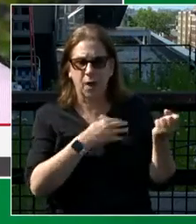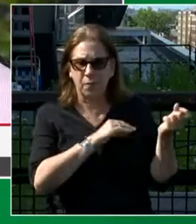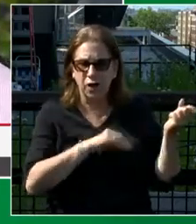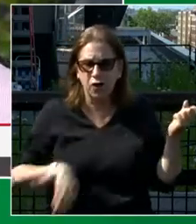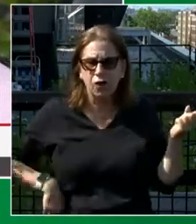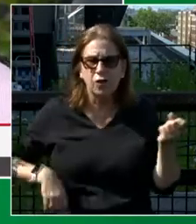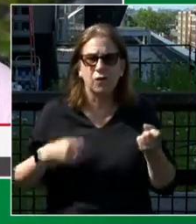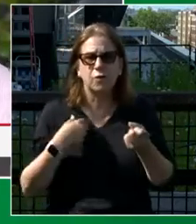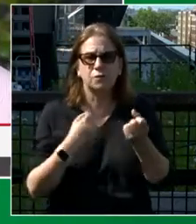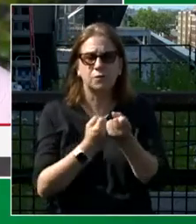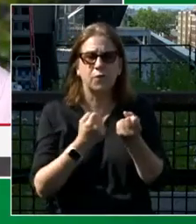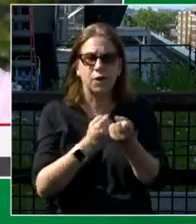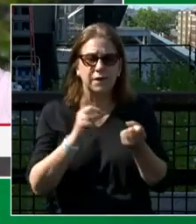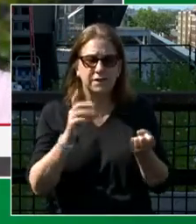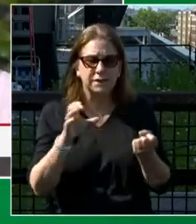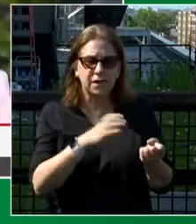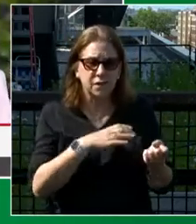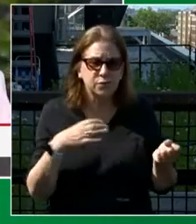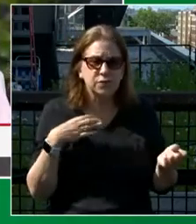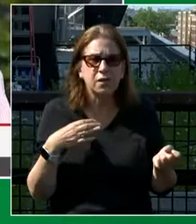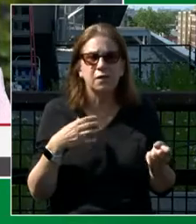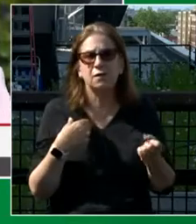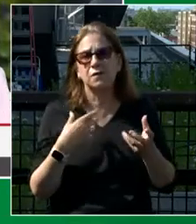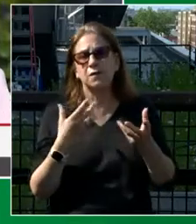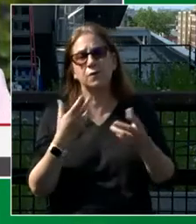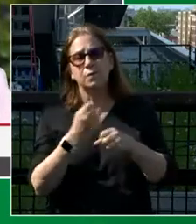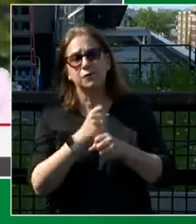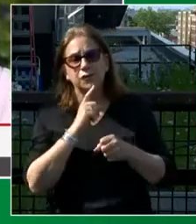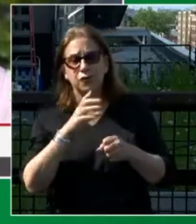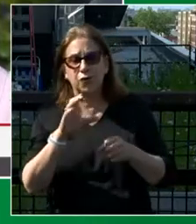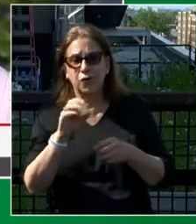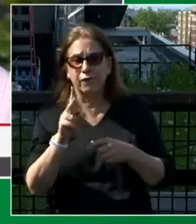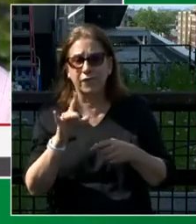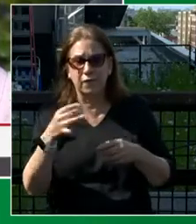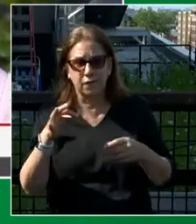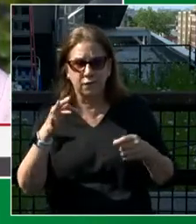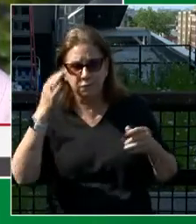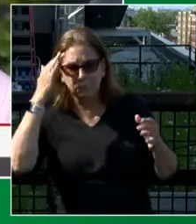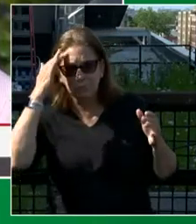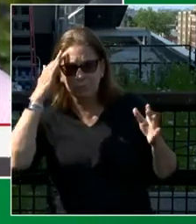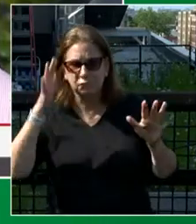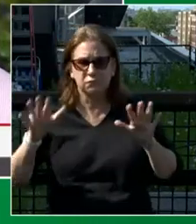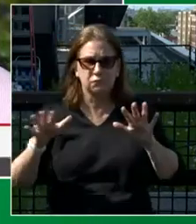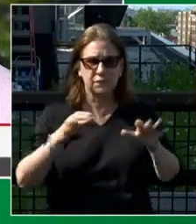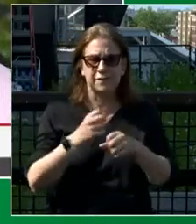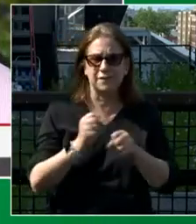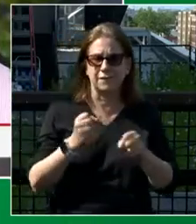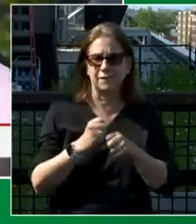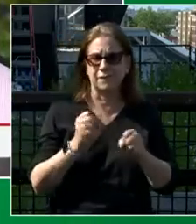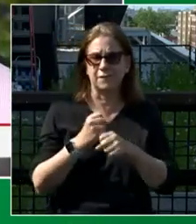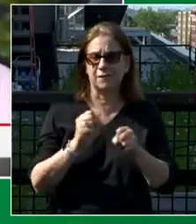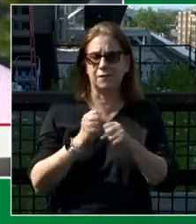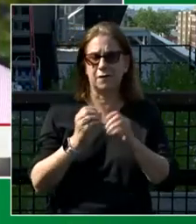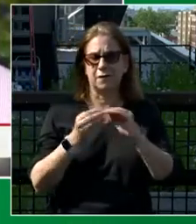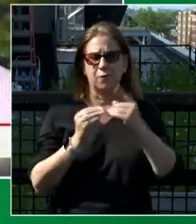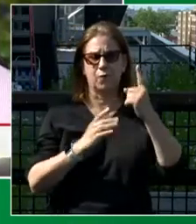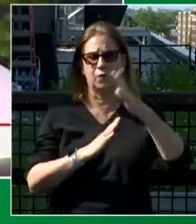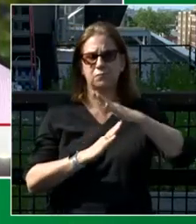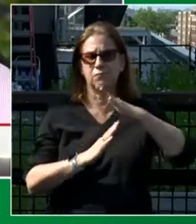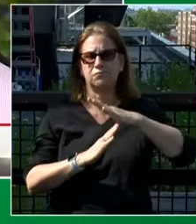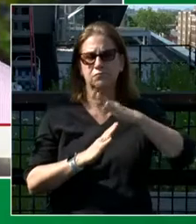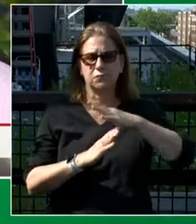the pandemic and keeping all of our employees safe. So we went to telework. We went to the virtual